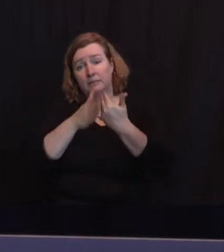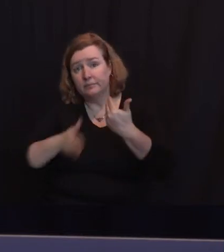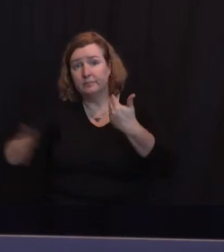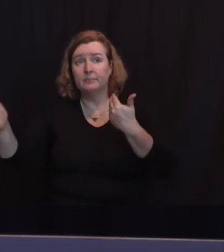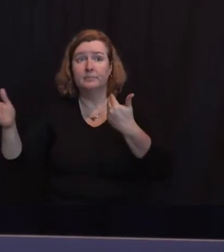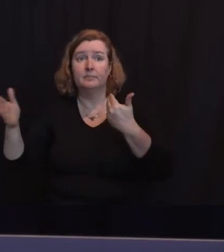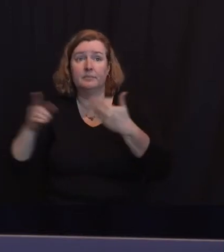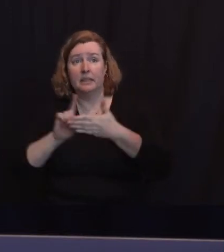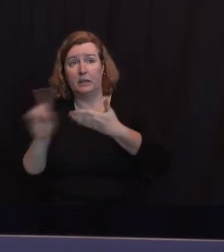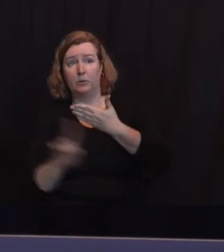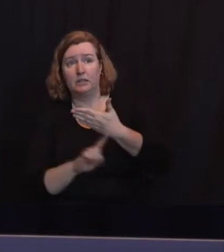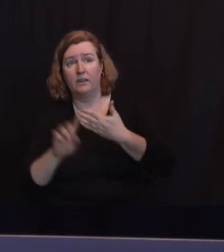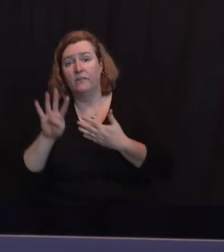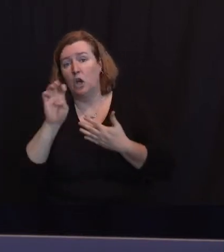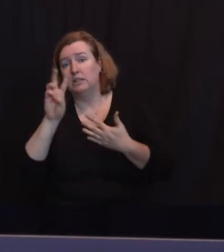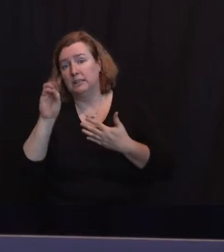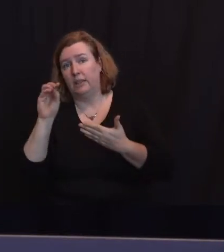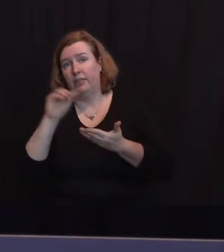466,000.